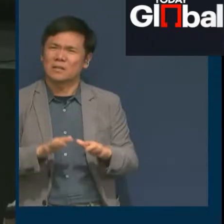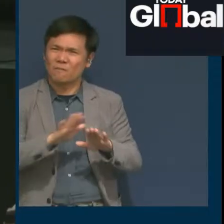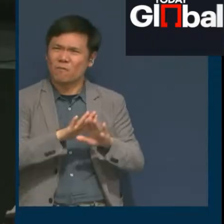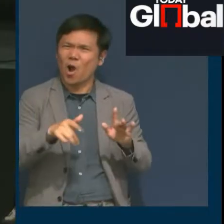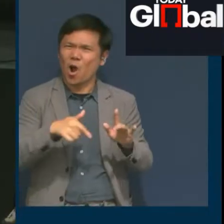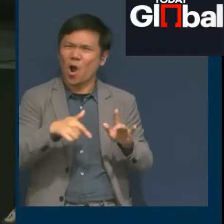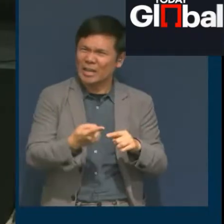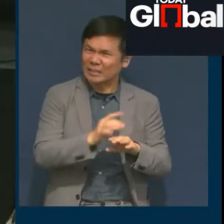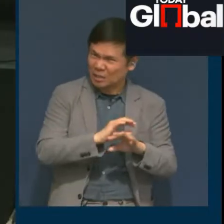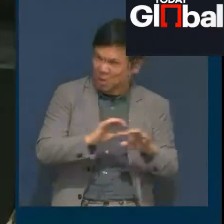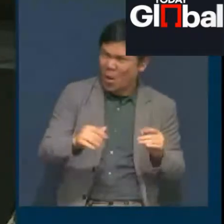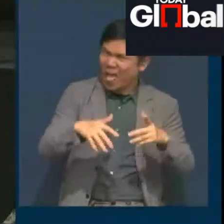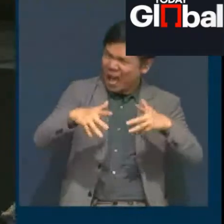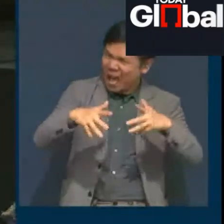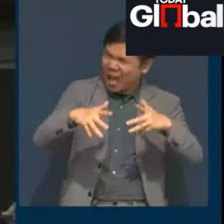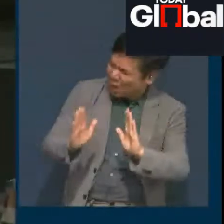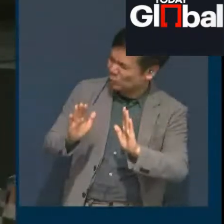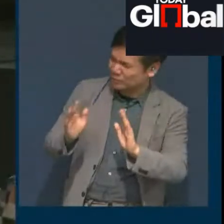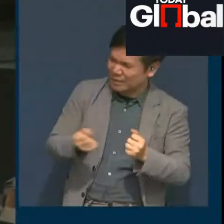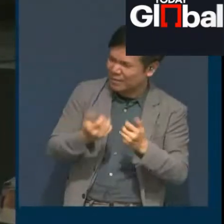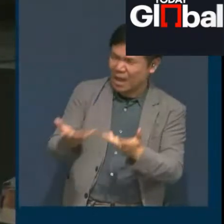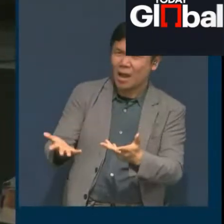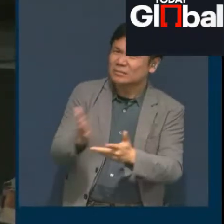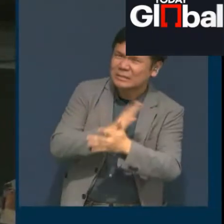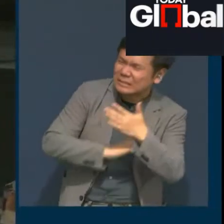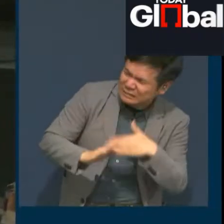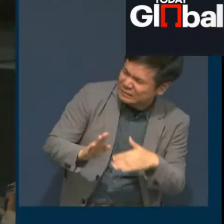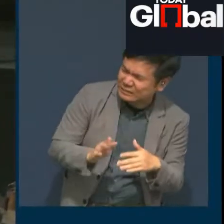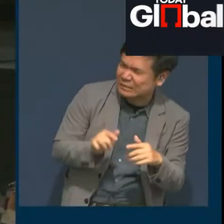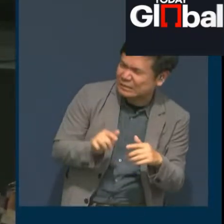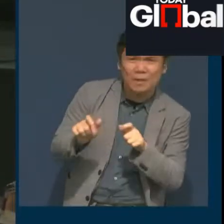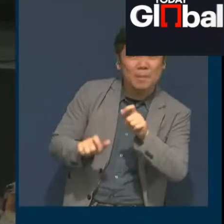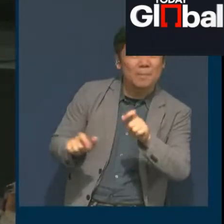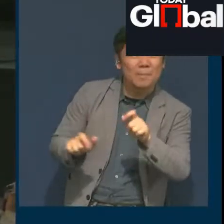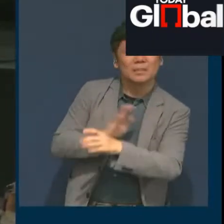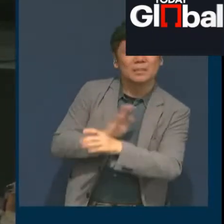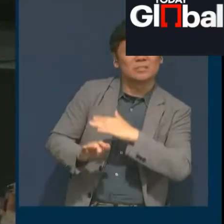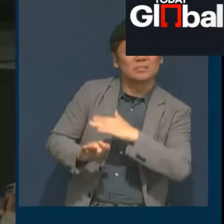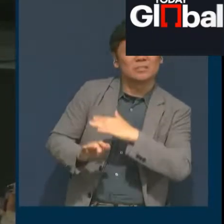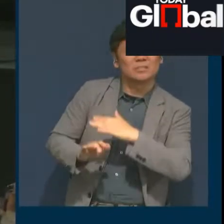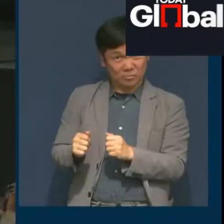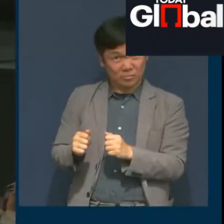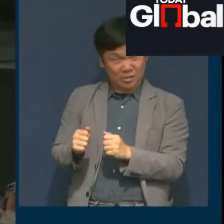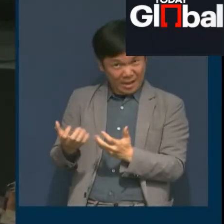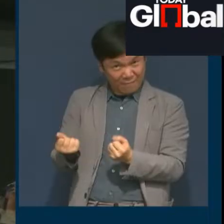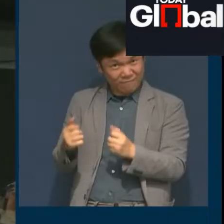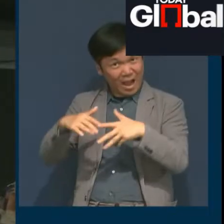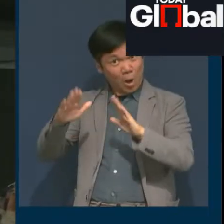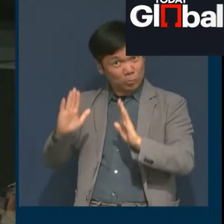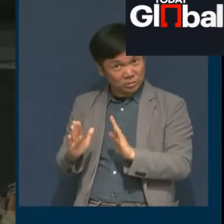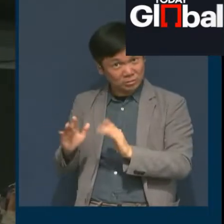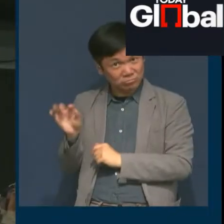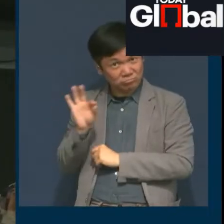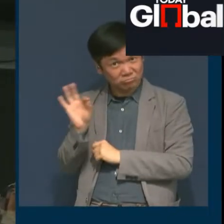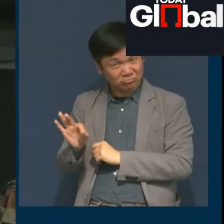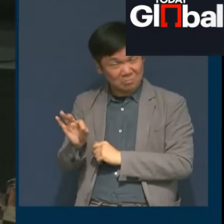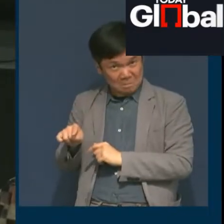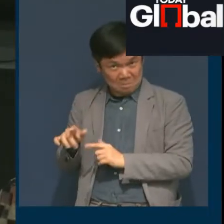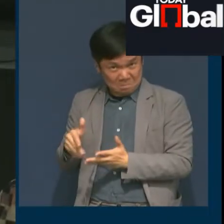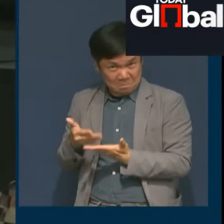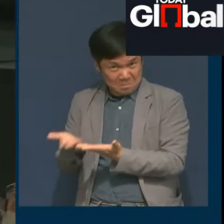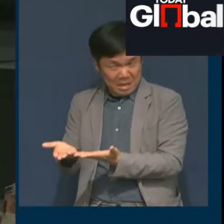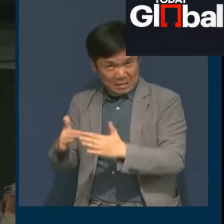positions with housing. What is the percentage of persons with disabilities, and are these housing